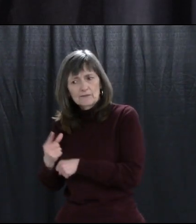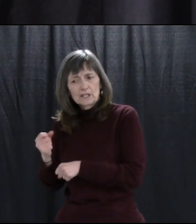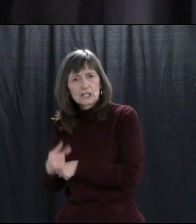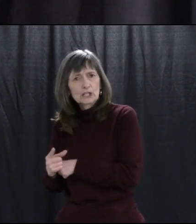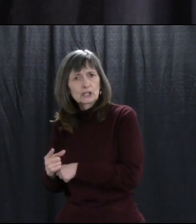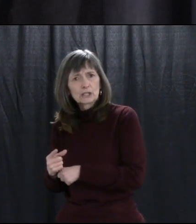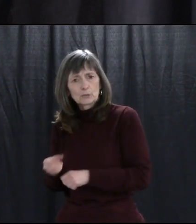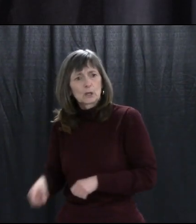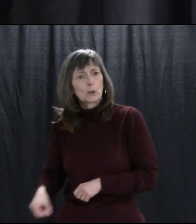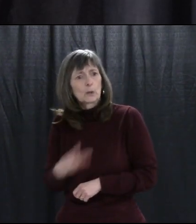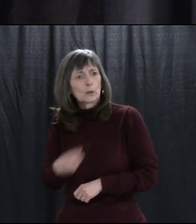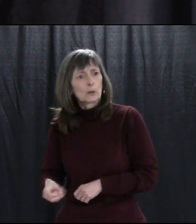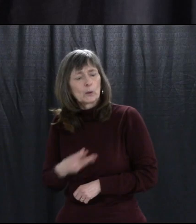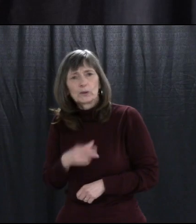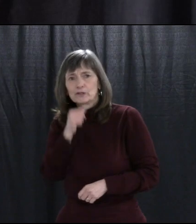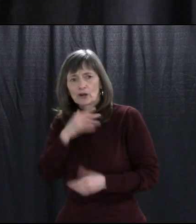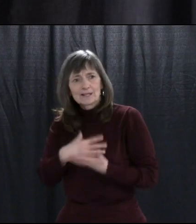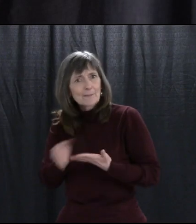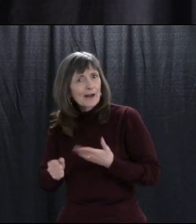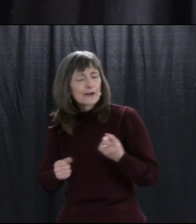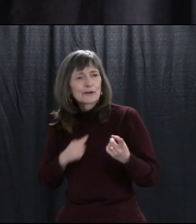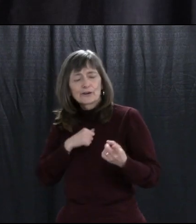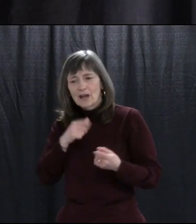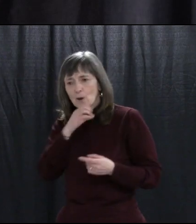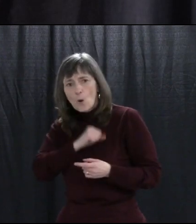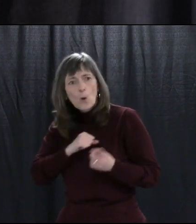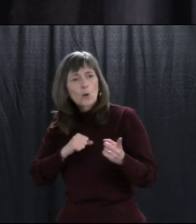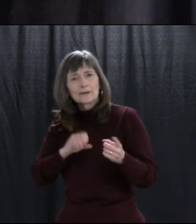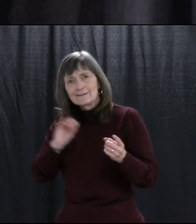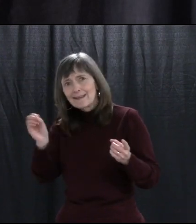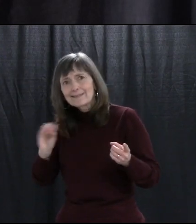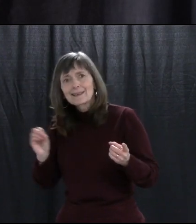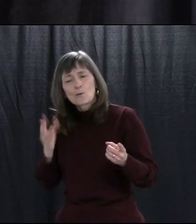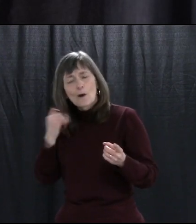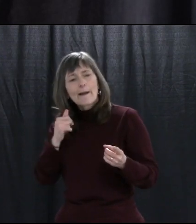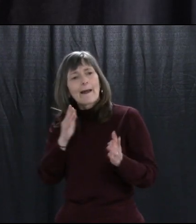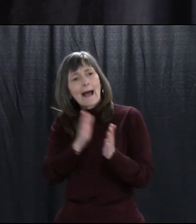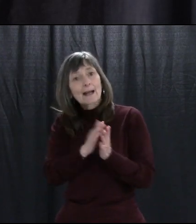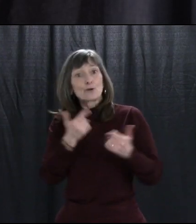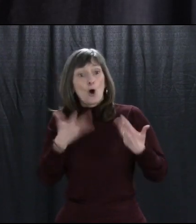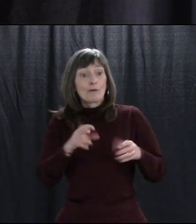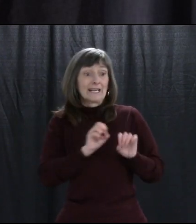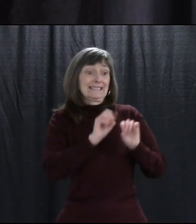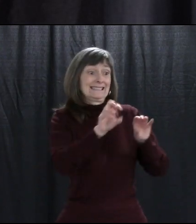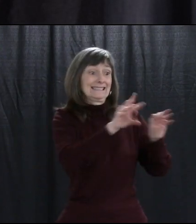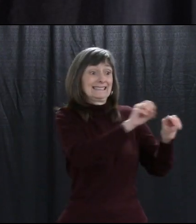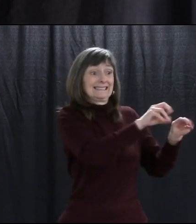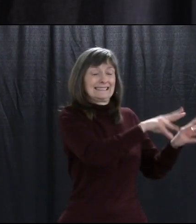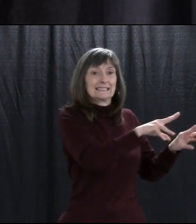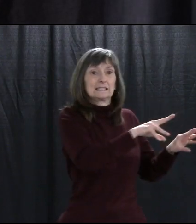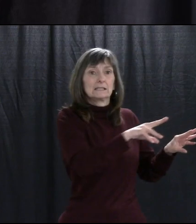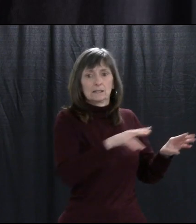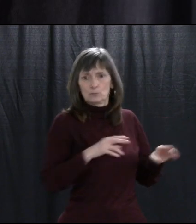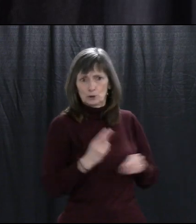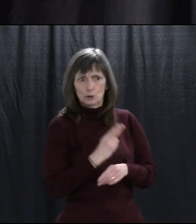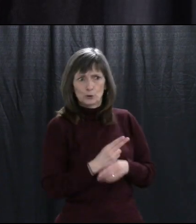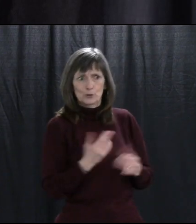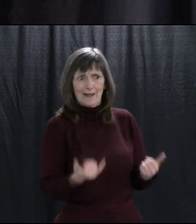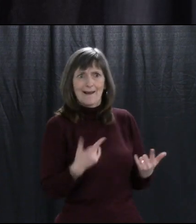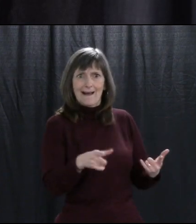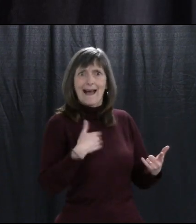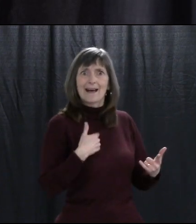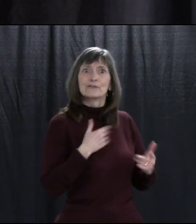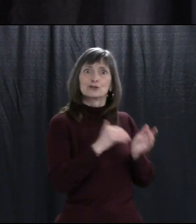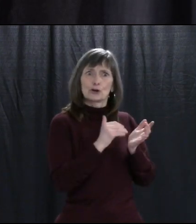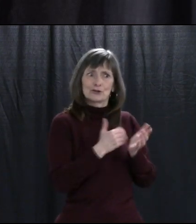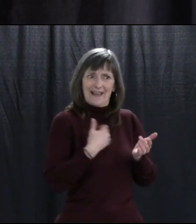them back? They don't expire in this season. Why not just use what we've got rather than waste them? And that was